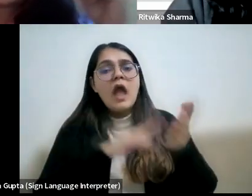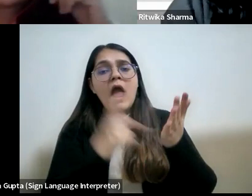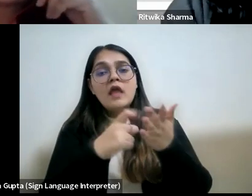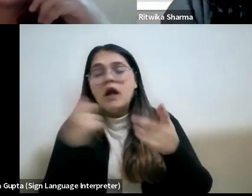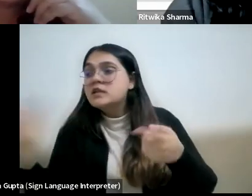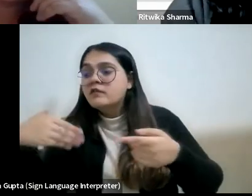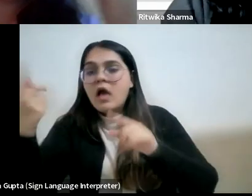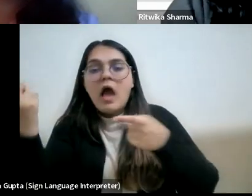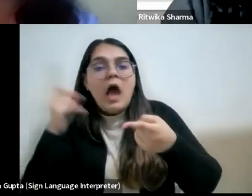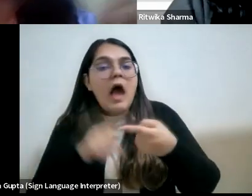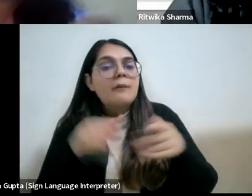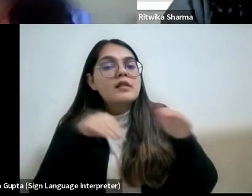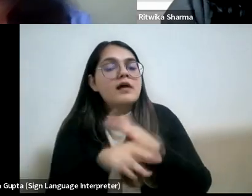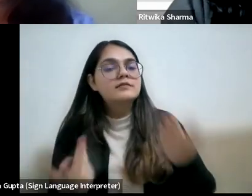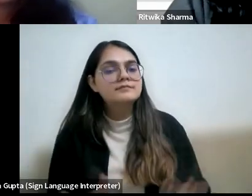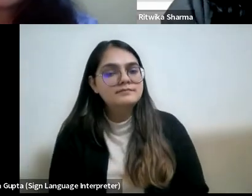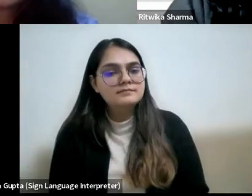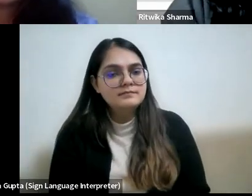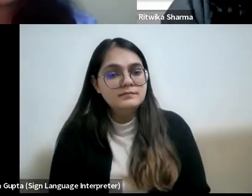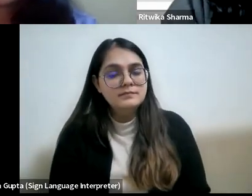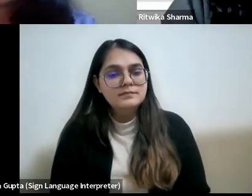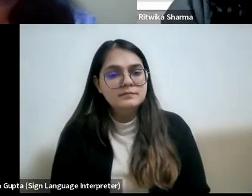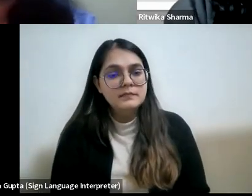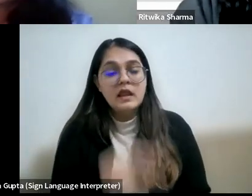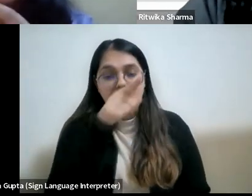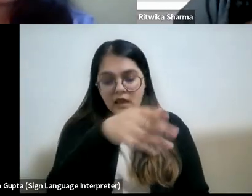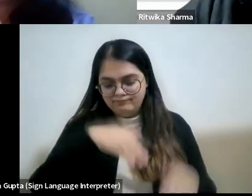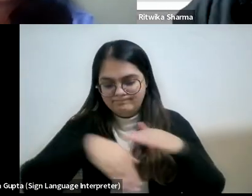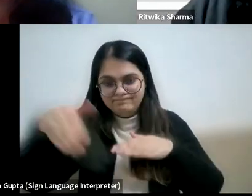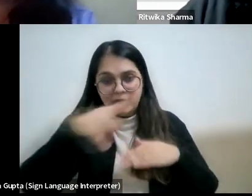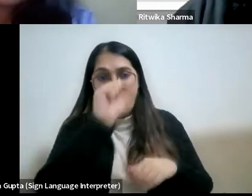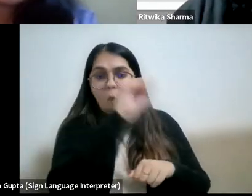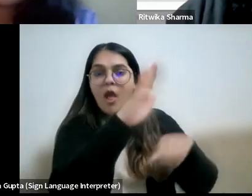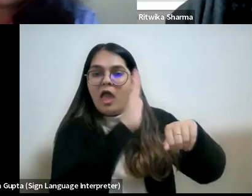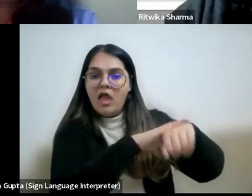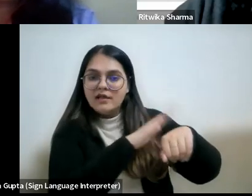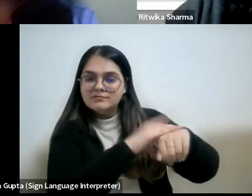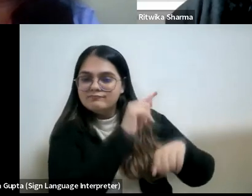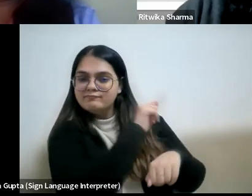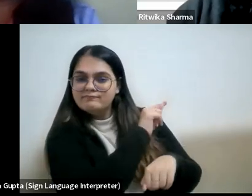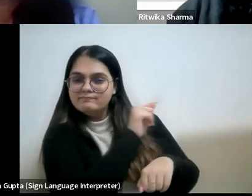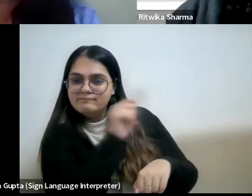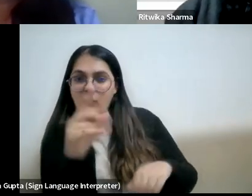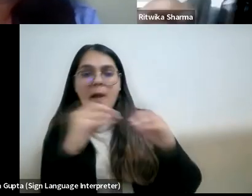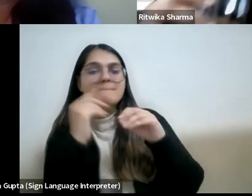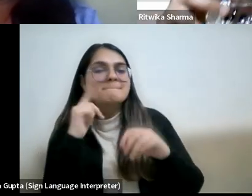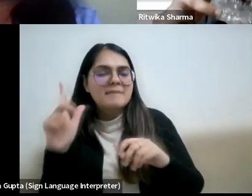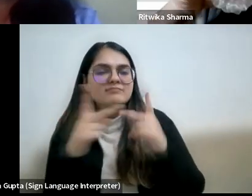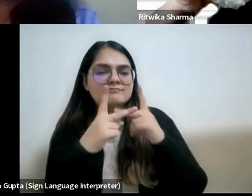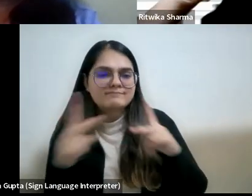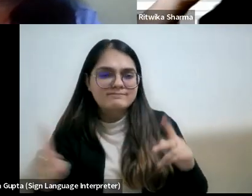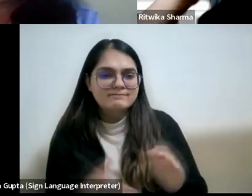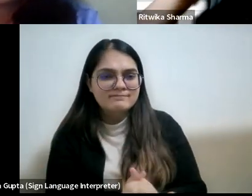entail. So this is where I put in together all the experiences and the